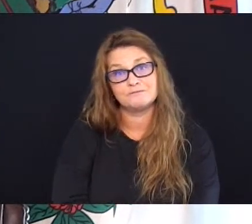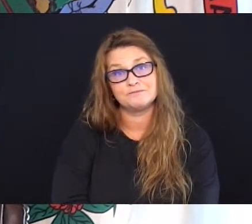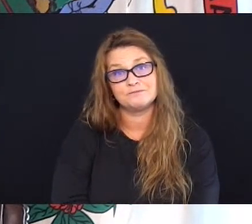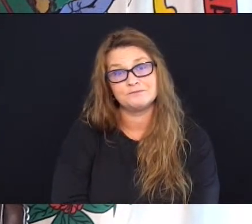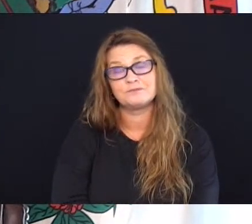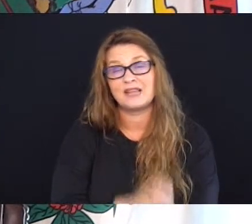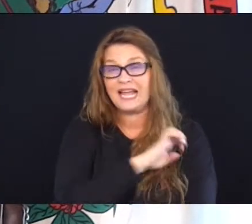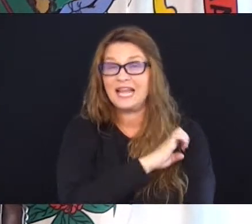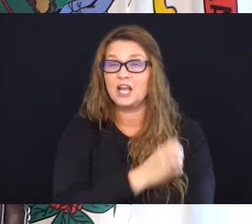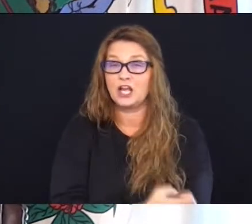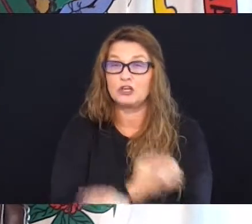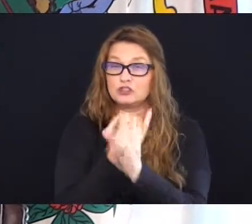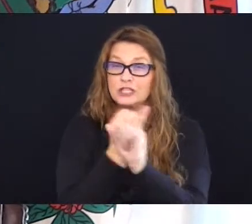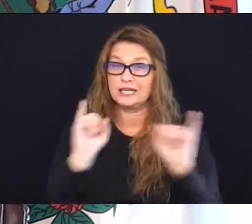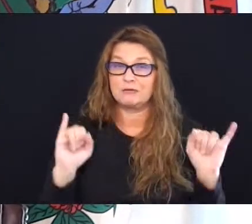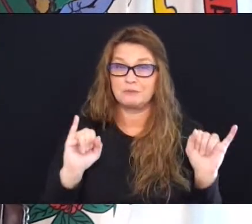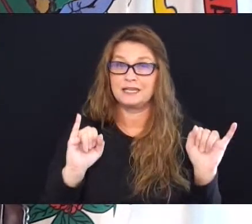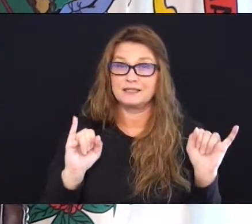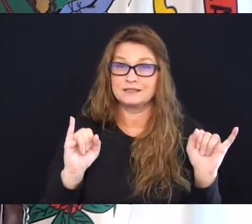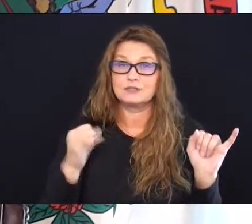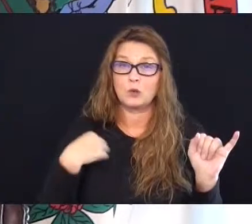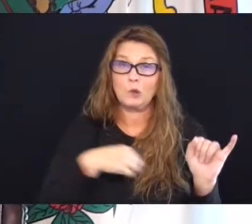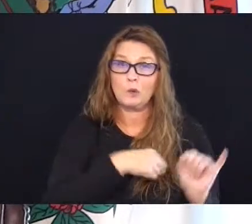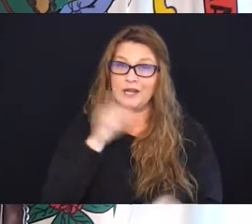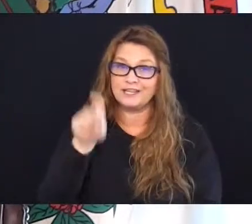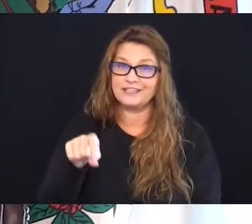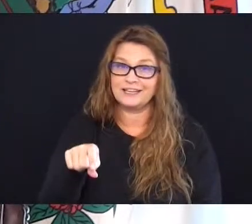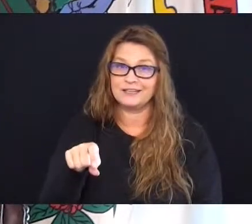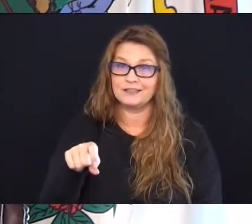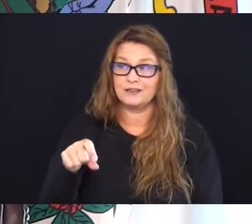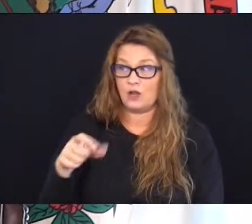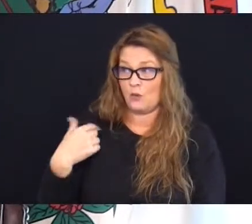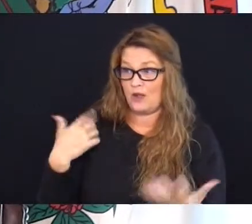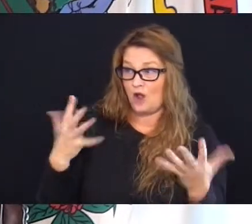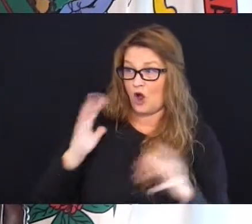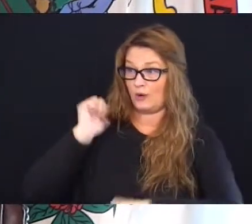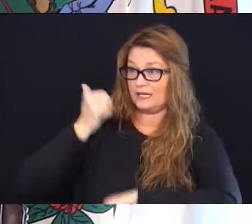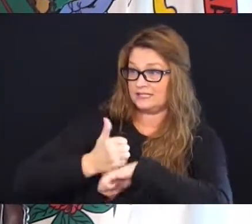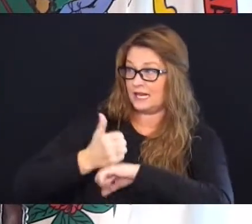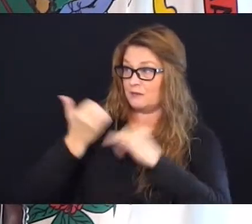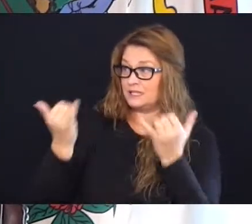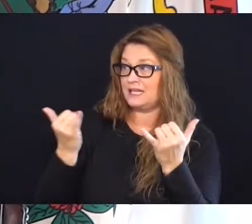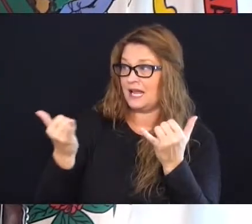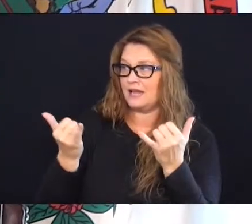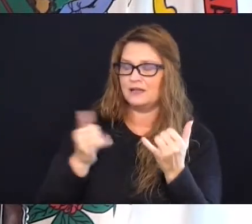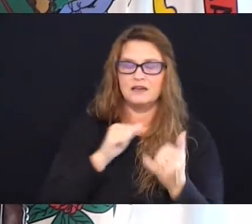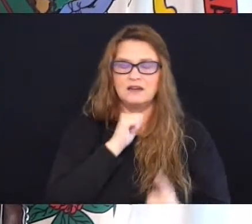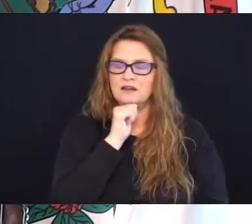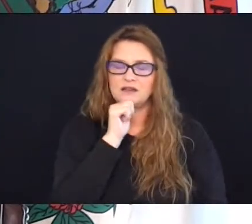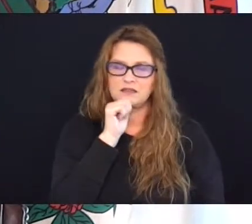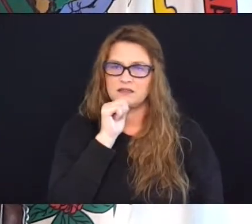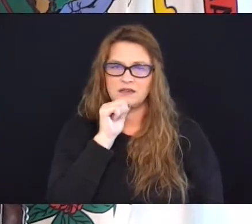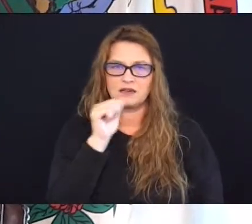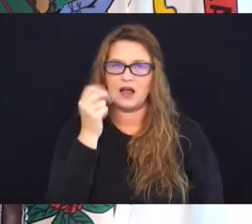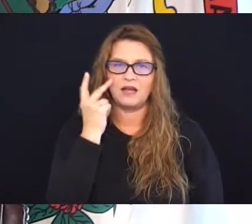Energy independence where we need to be. If we had this today, we would not have had what